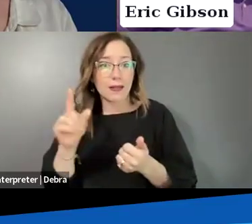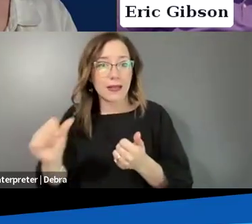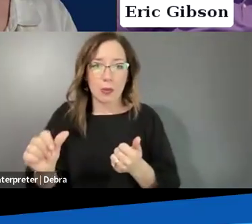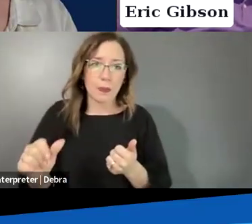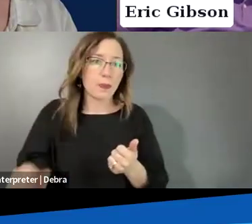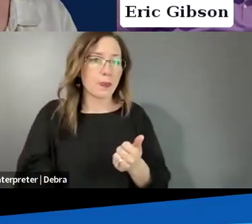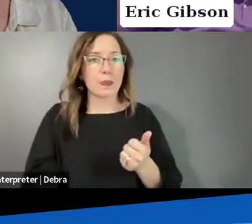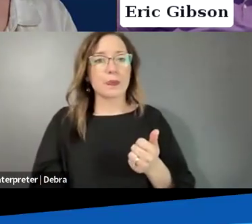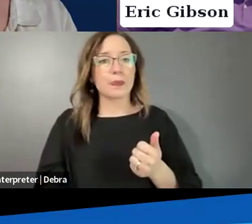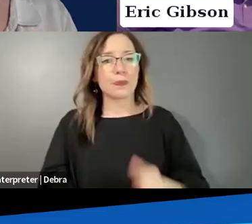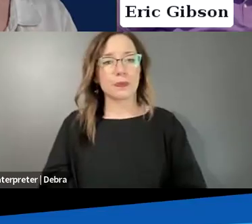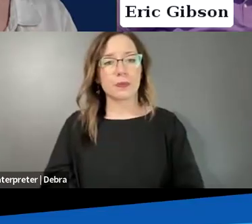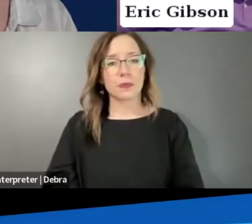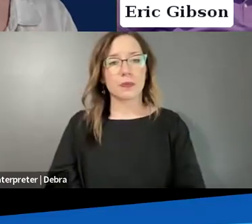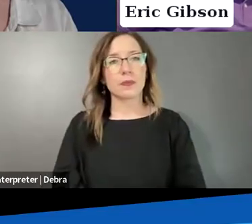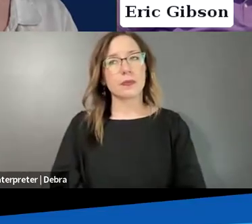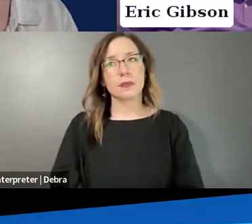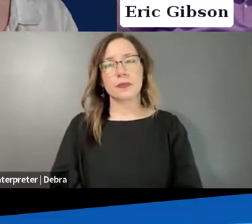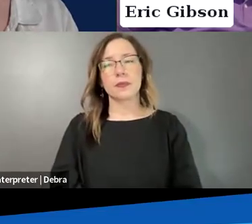too, of Mhm. course.